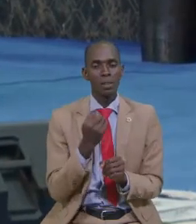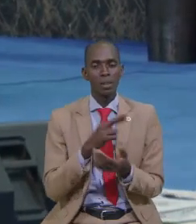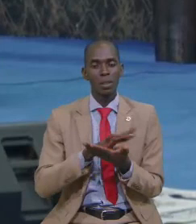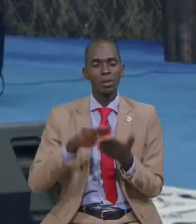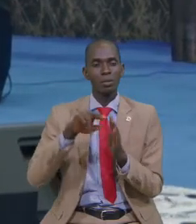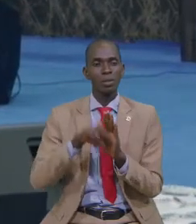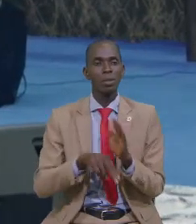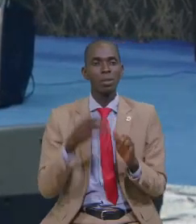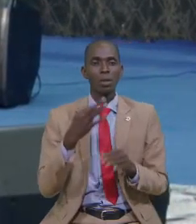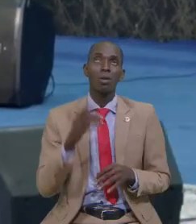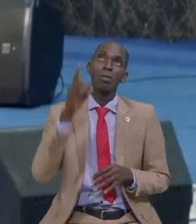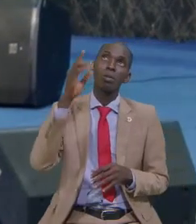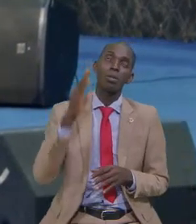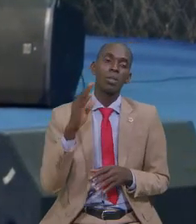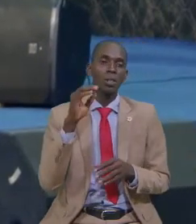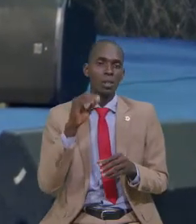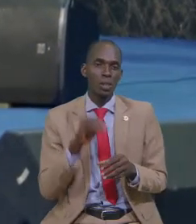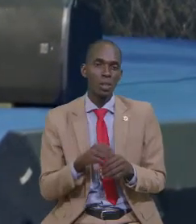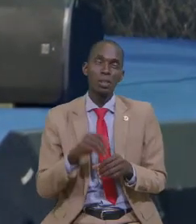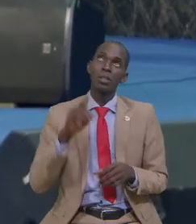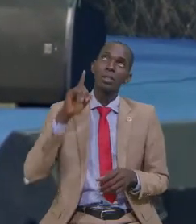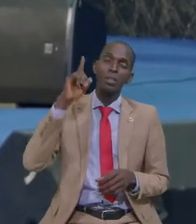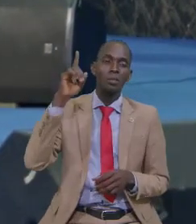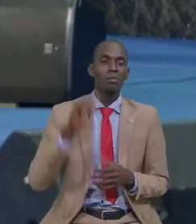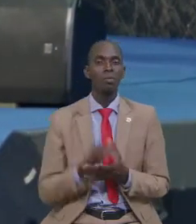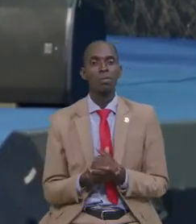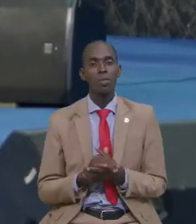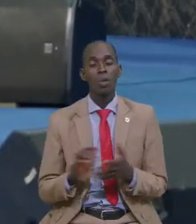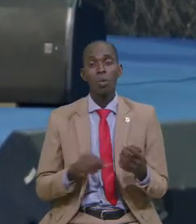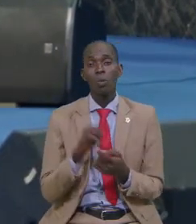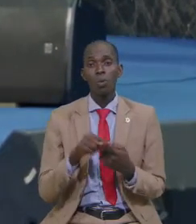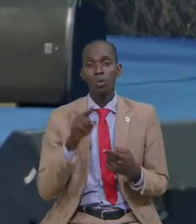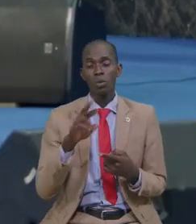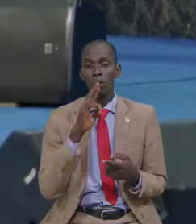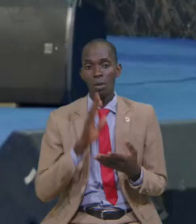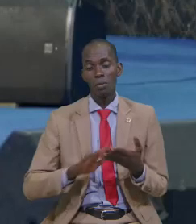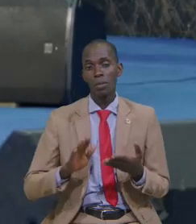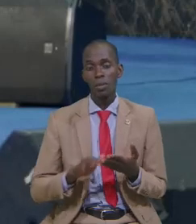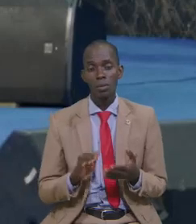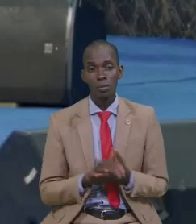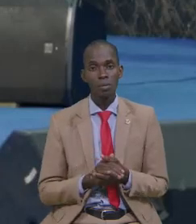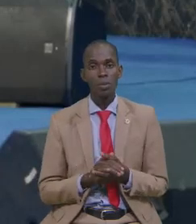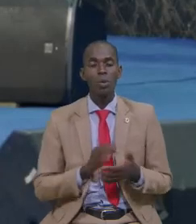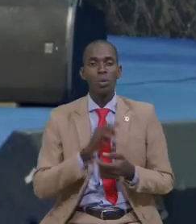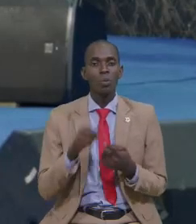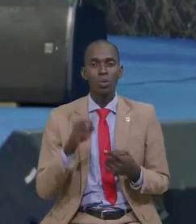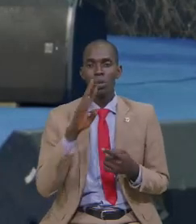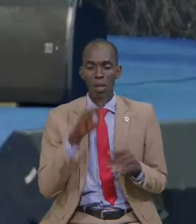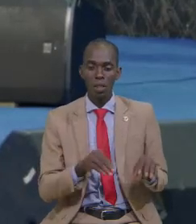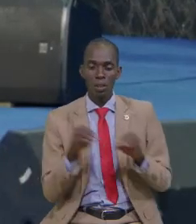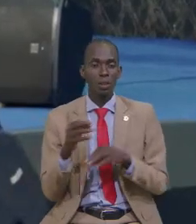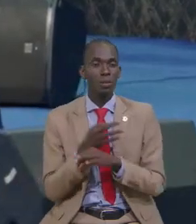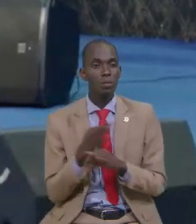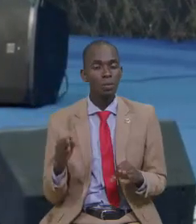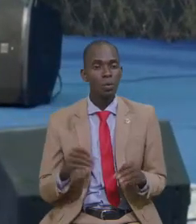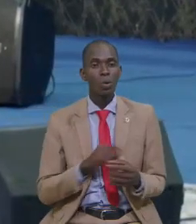of God in him. When you are forgiven, when you are set free, when you